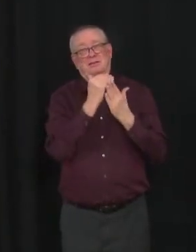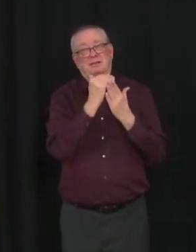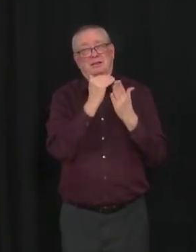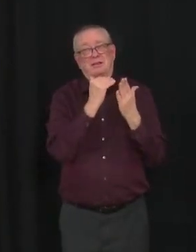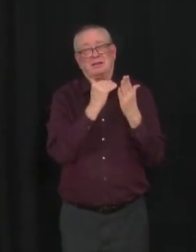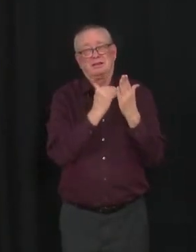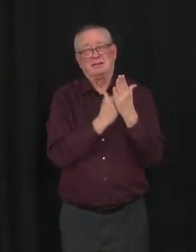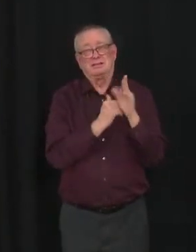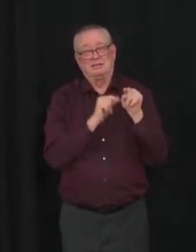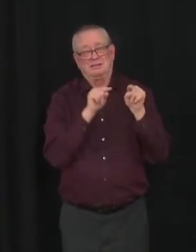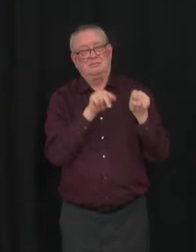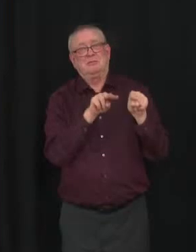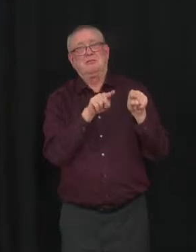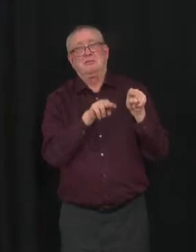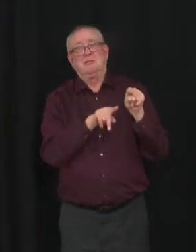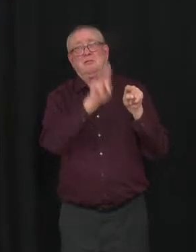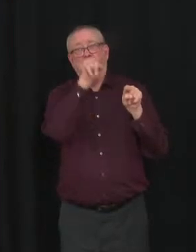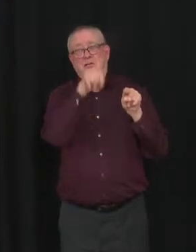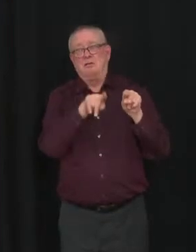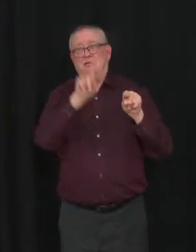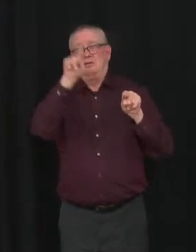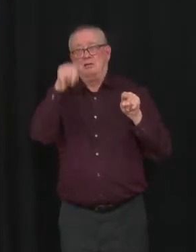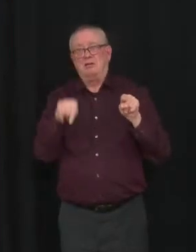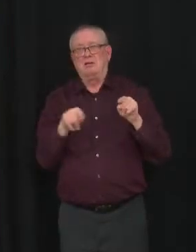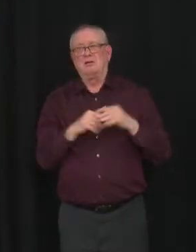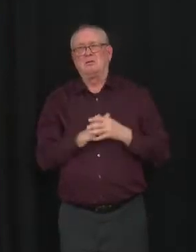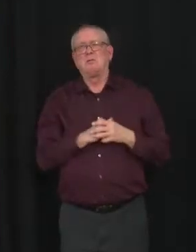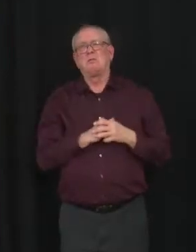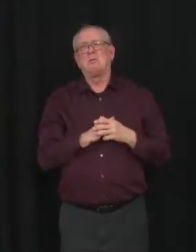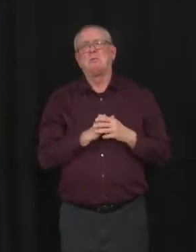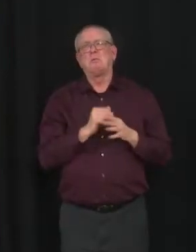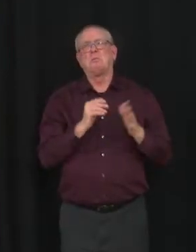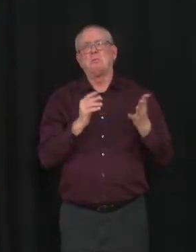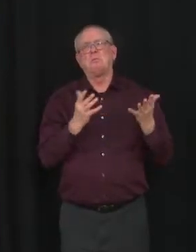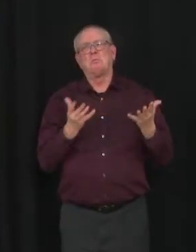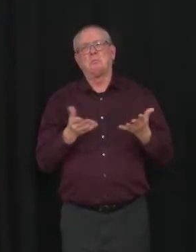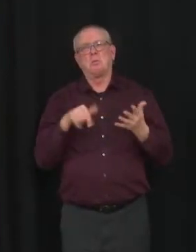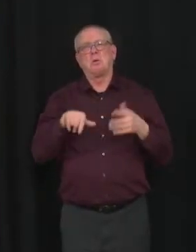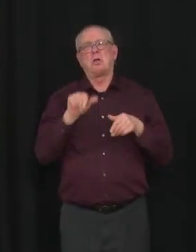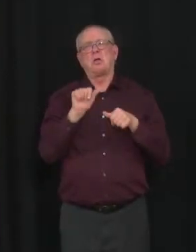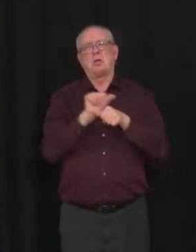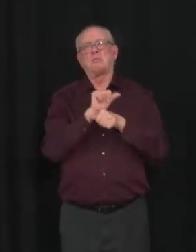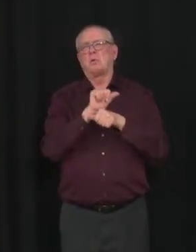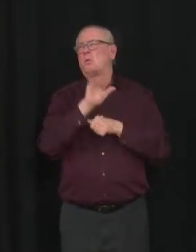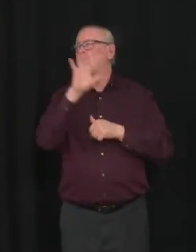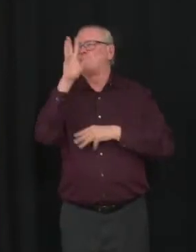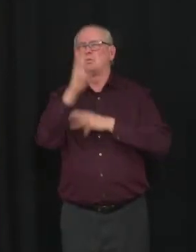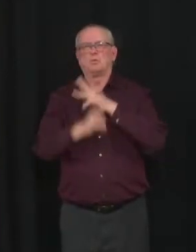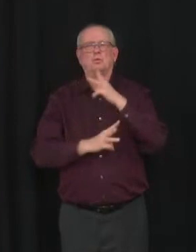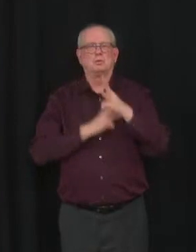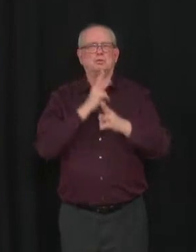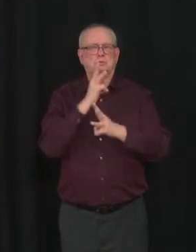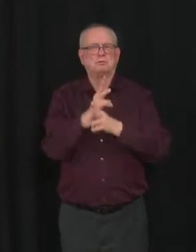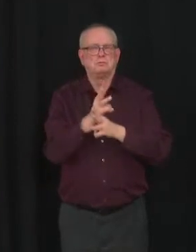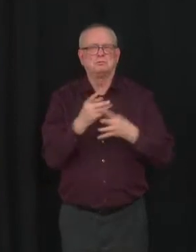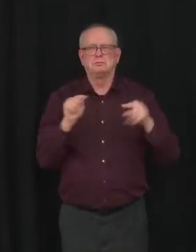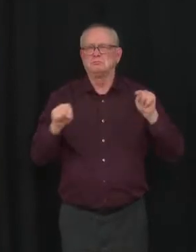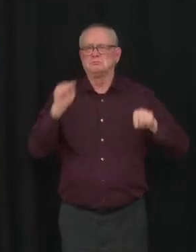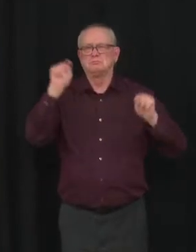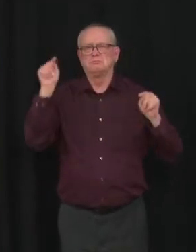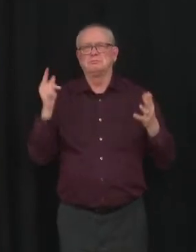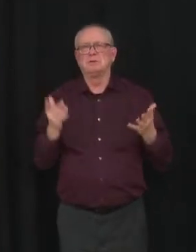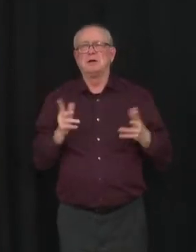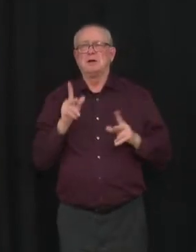the most stringent measures being put in place. So what we've seen, I think, here and around the world is that it's widespread changes in